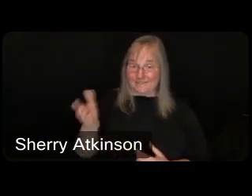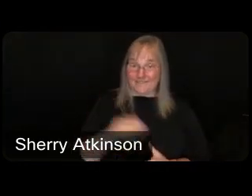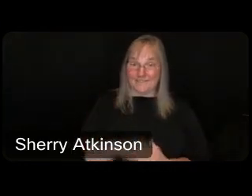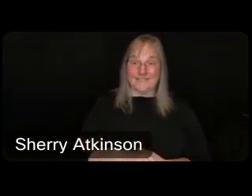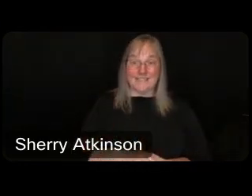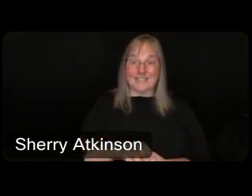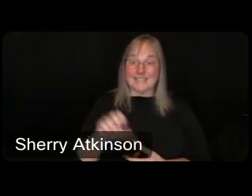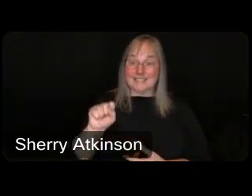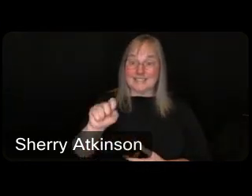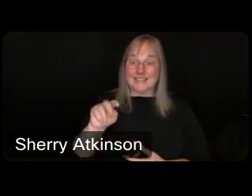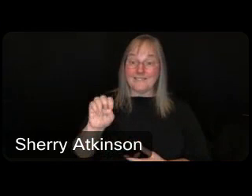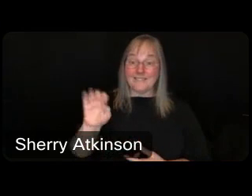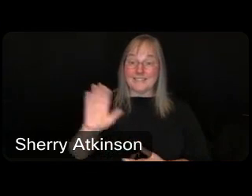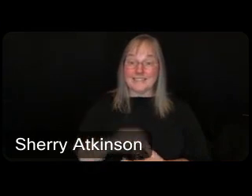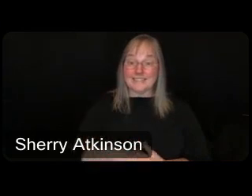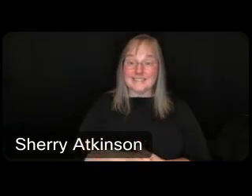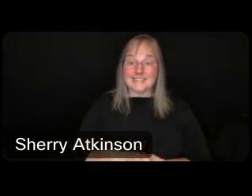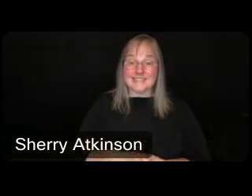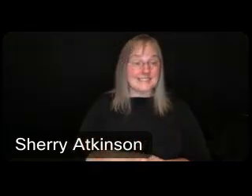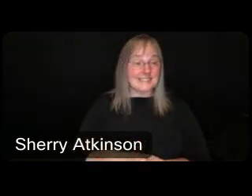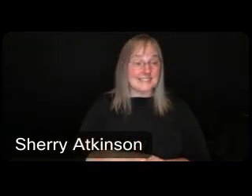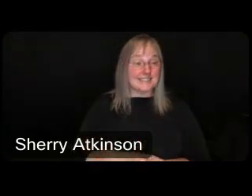Hey, Steve.